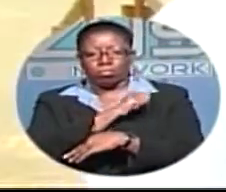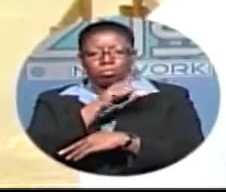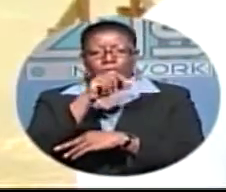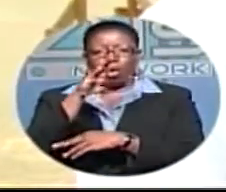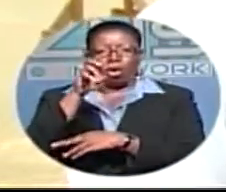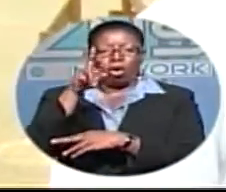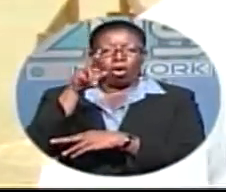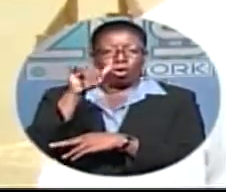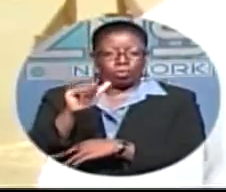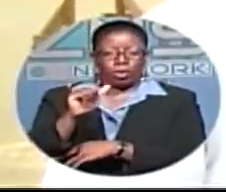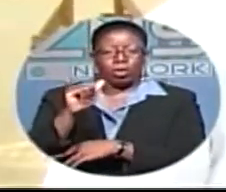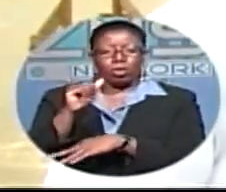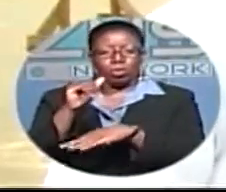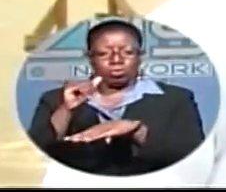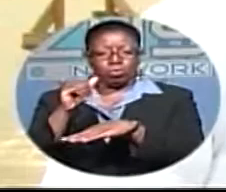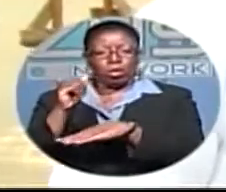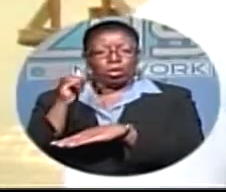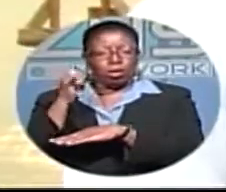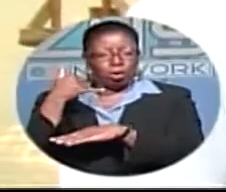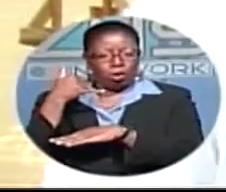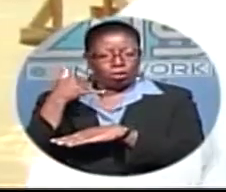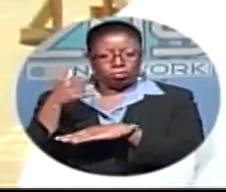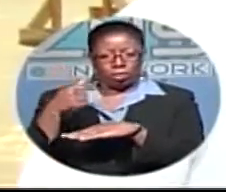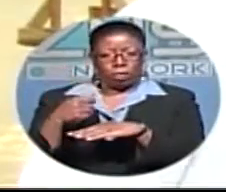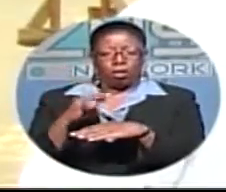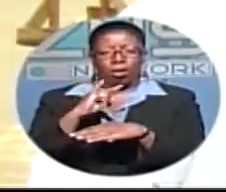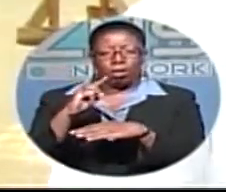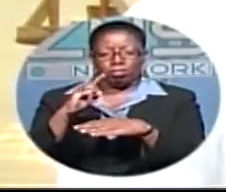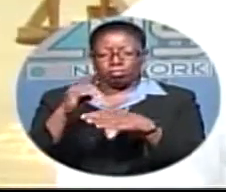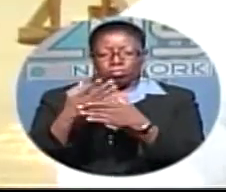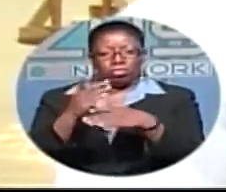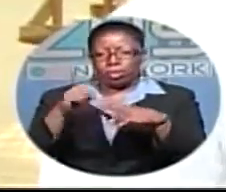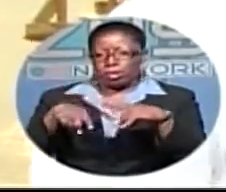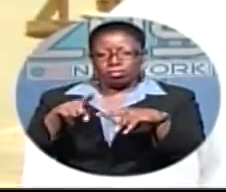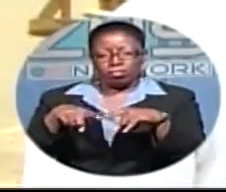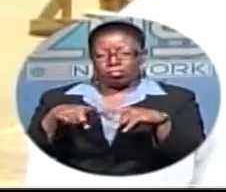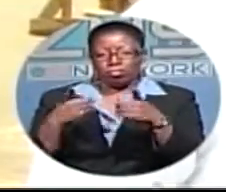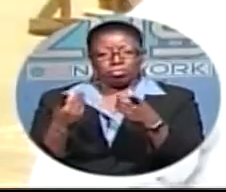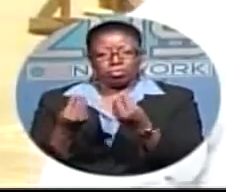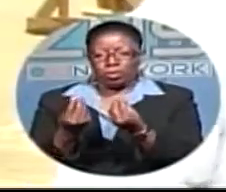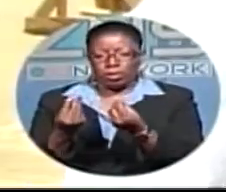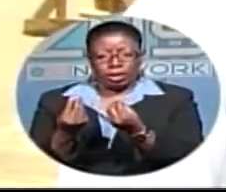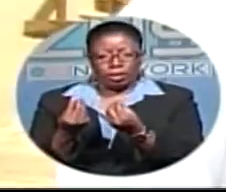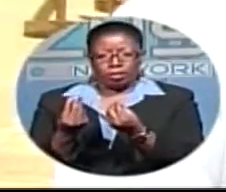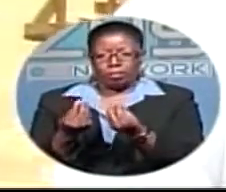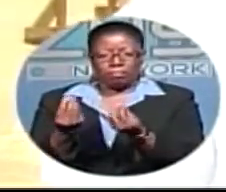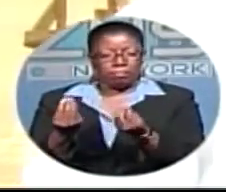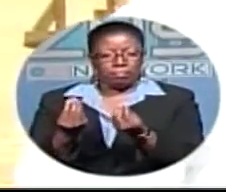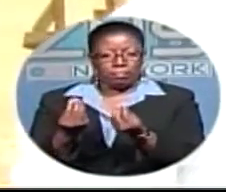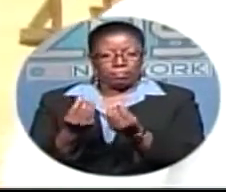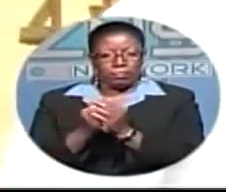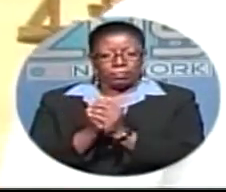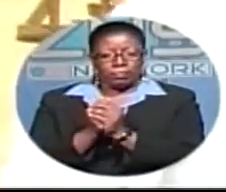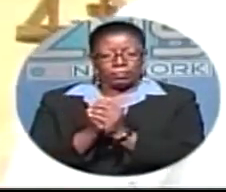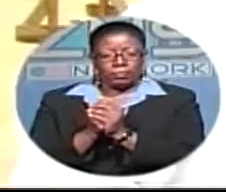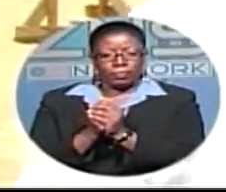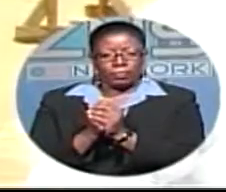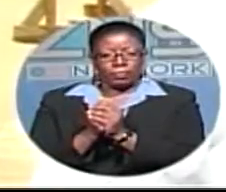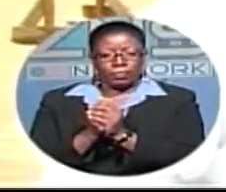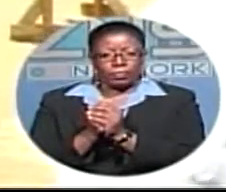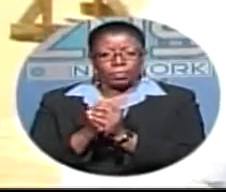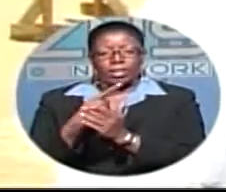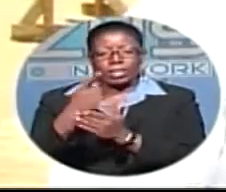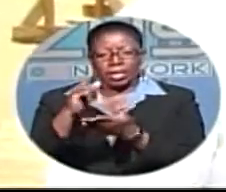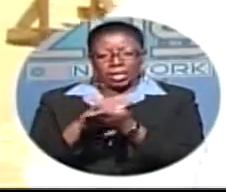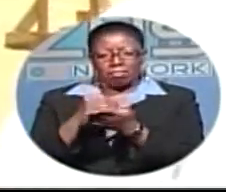call, who's always been very helpful and positive. Her hands are tied. I've spoken with persons with Bahamas Hot Mix who given me, said they might be